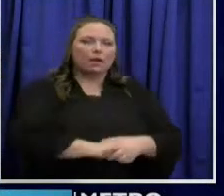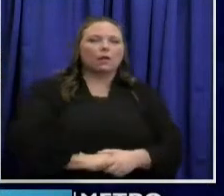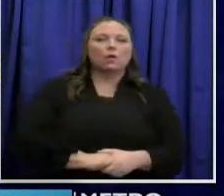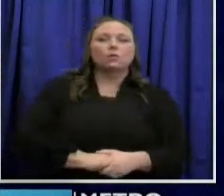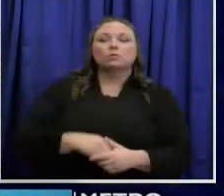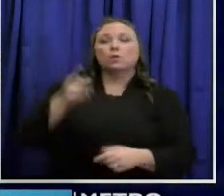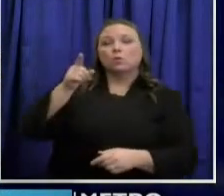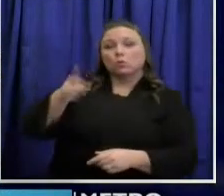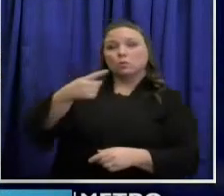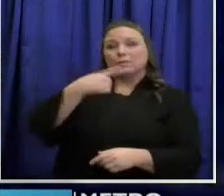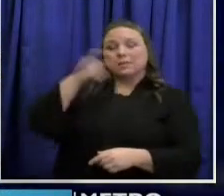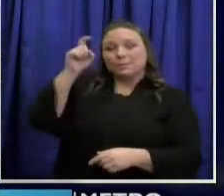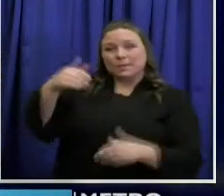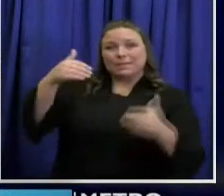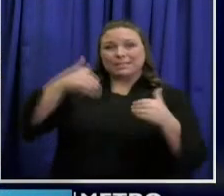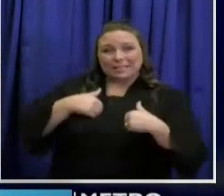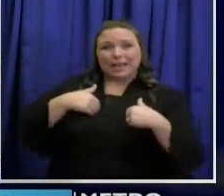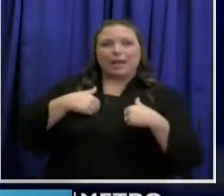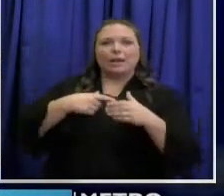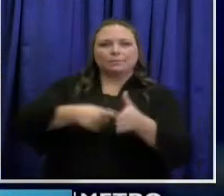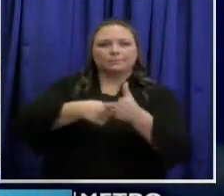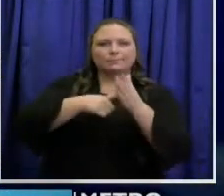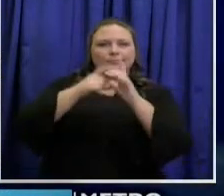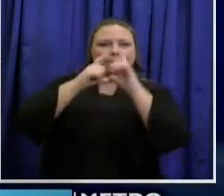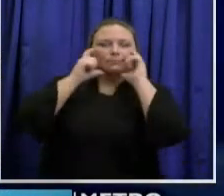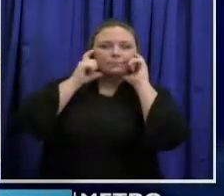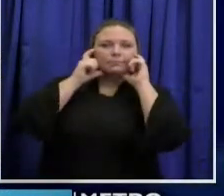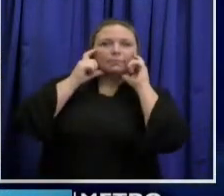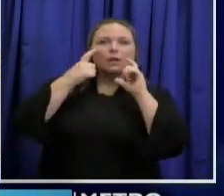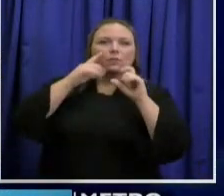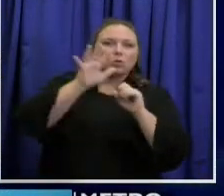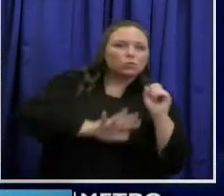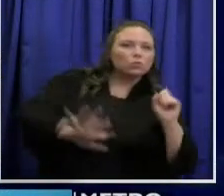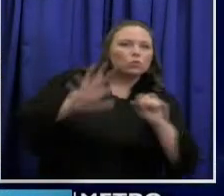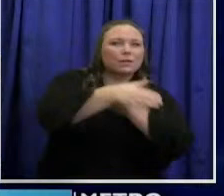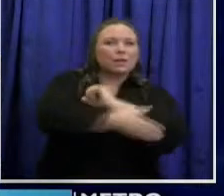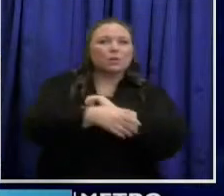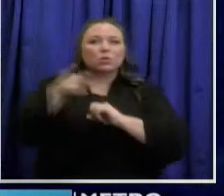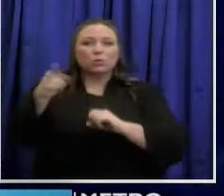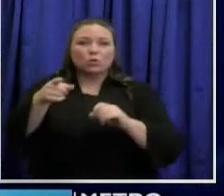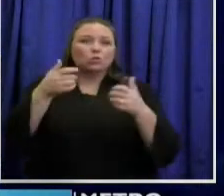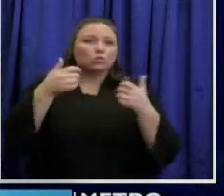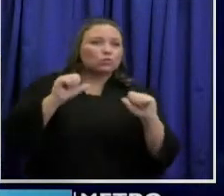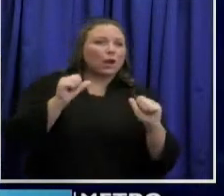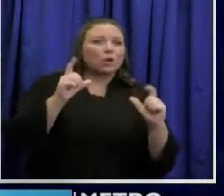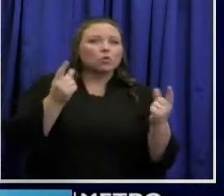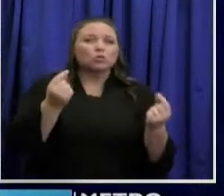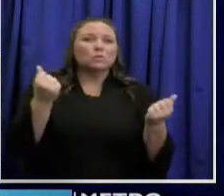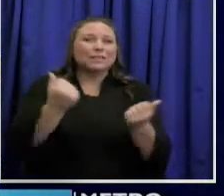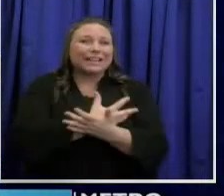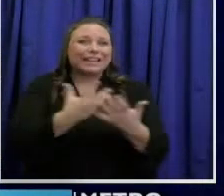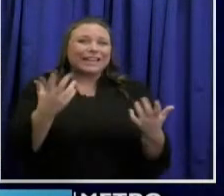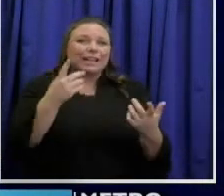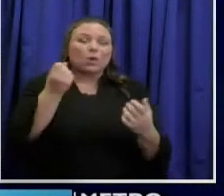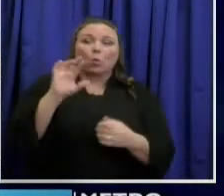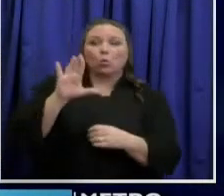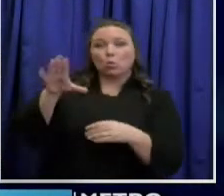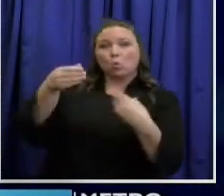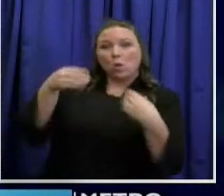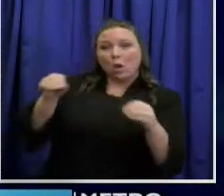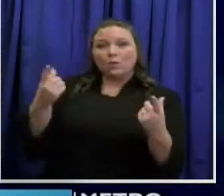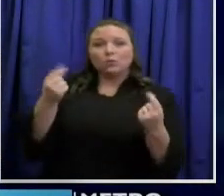mask mandates in our surrounding counties, have you made any steps, or has your office made any steps to work with our